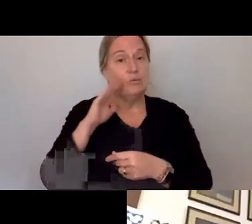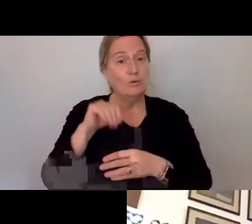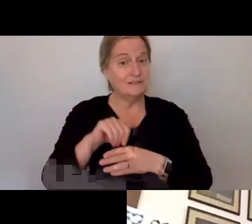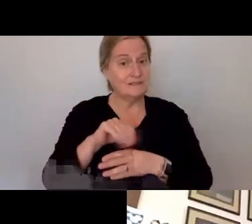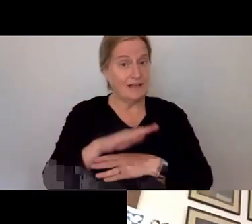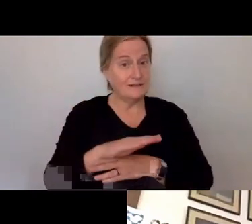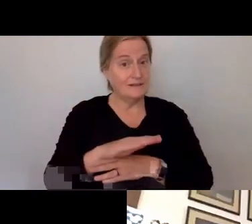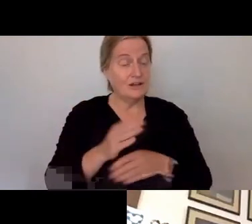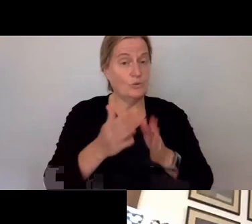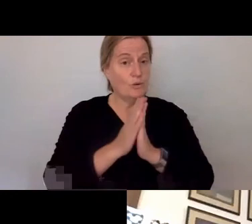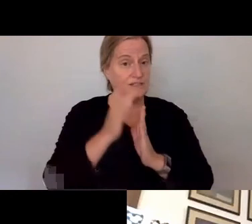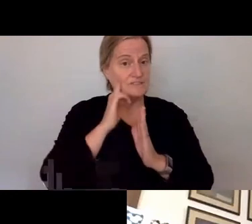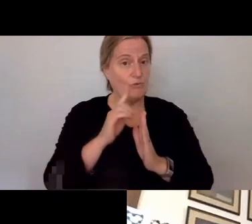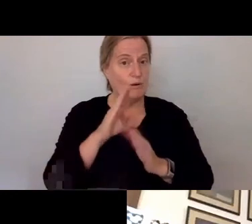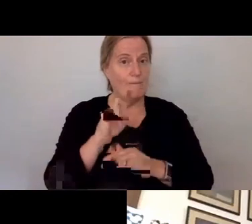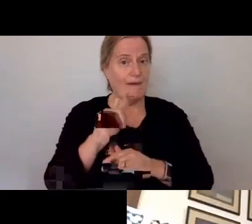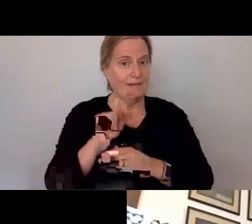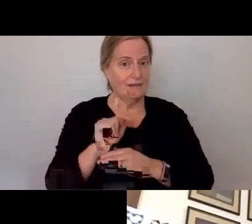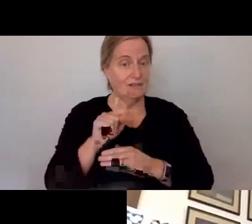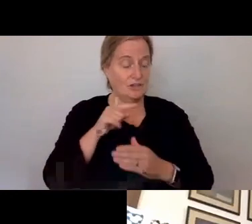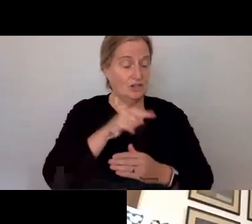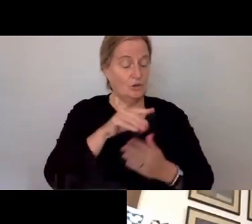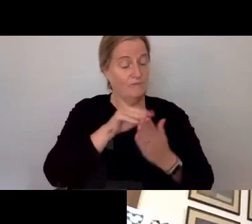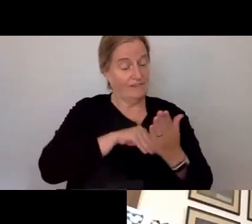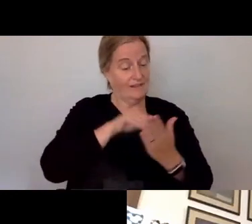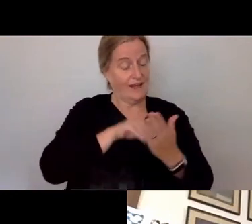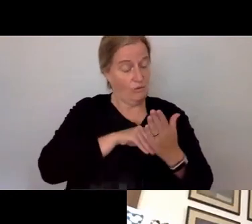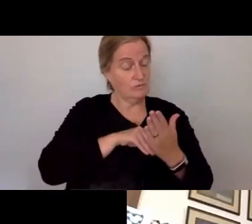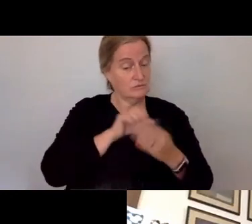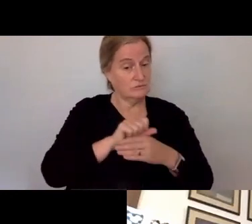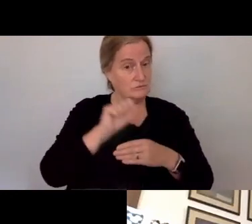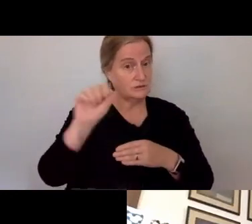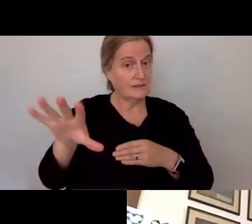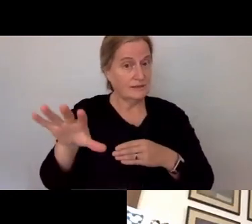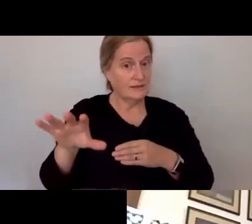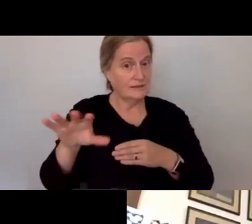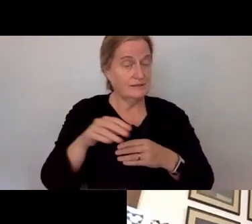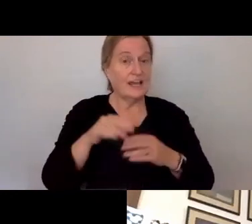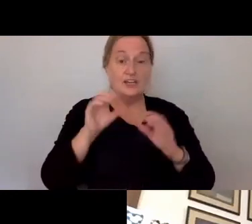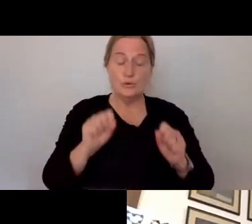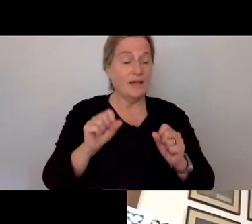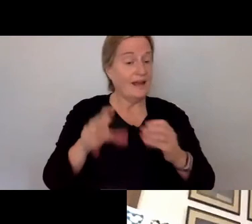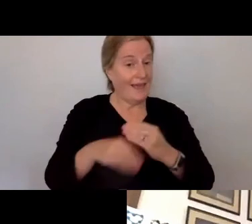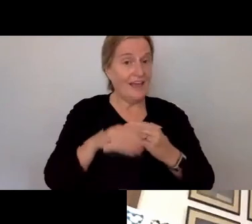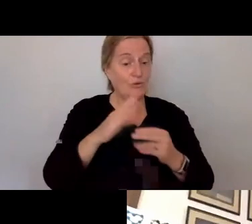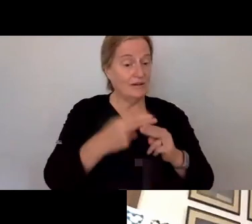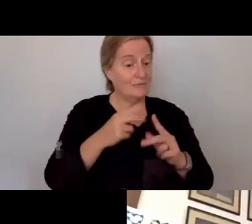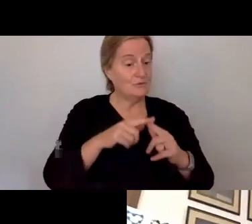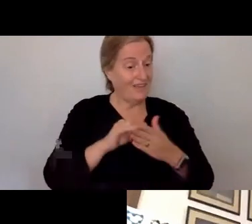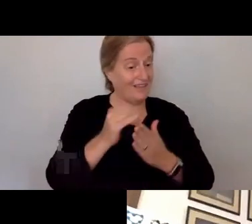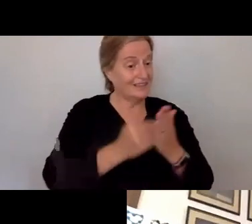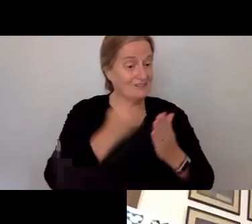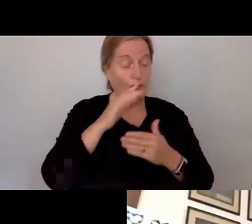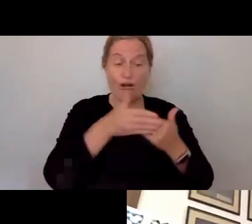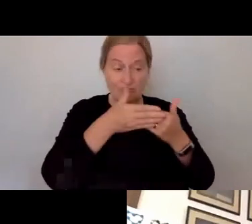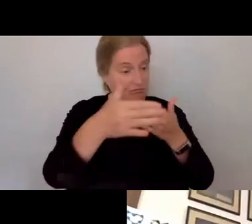ballot. You then send that in. You can be on the permanent list. And then when every election comes up, they will mail a ballot out to you that